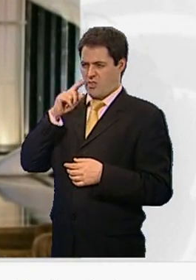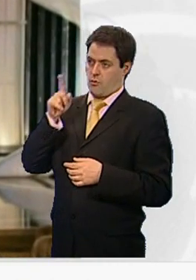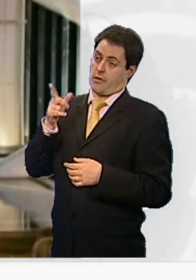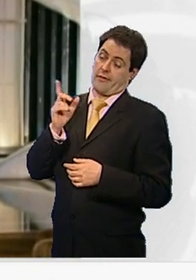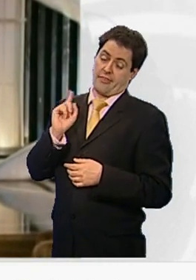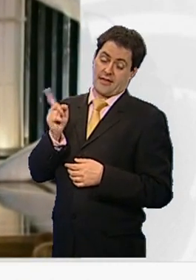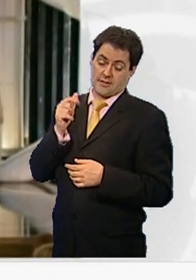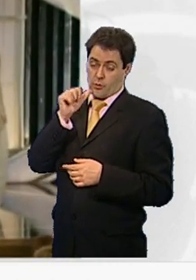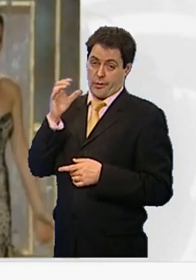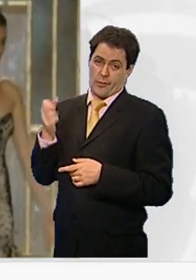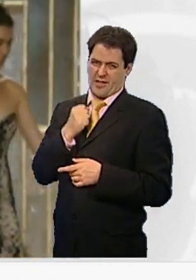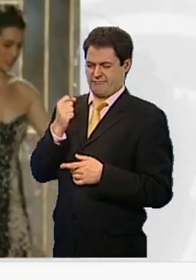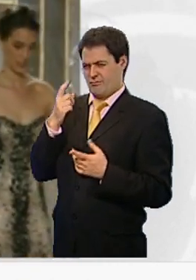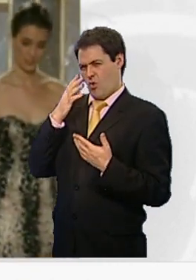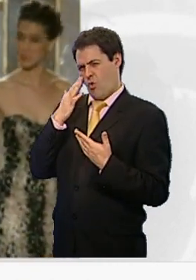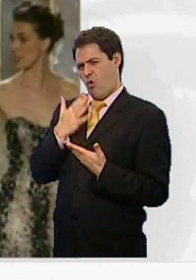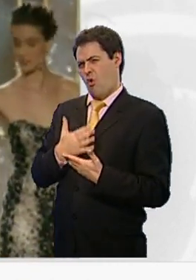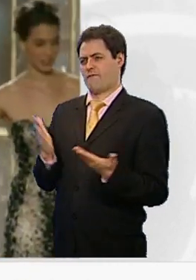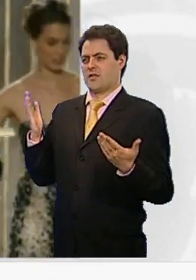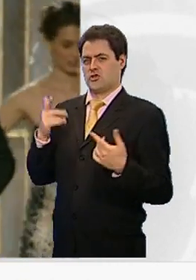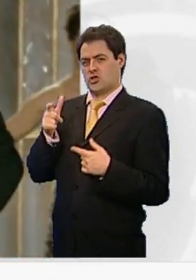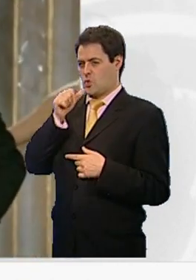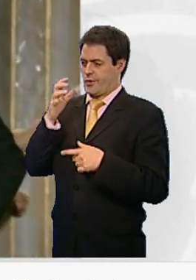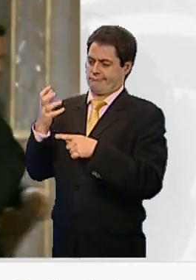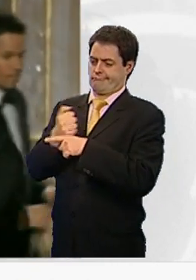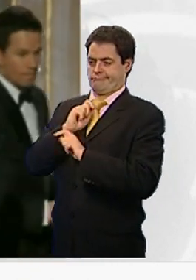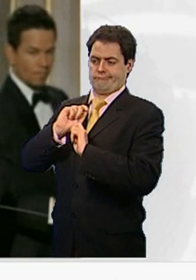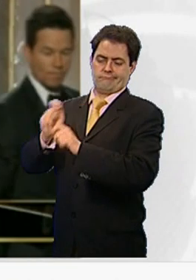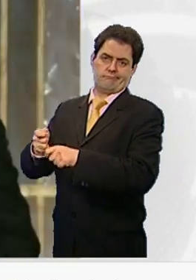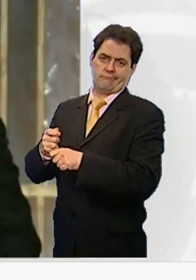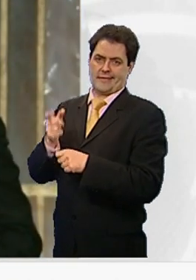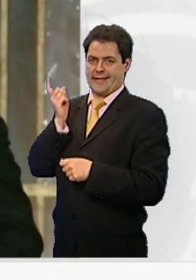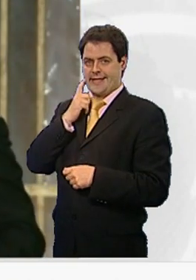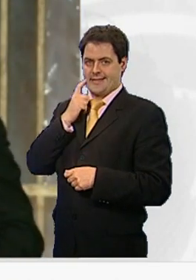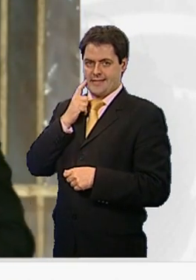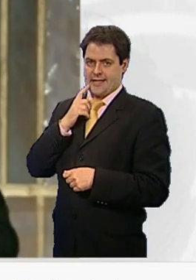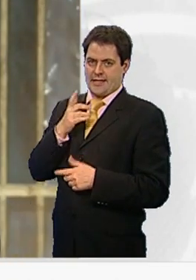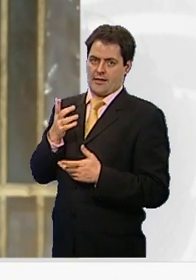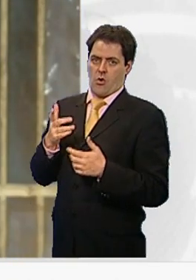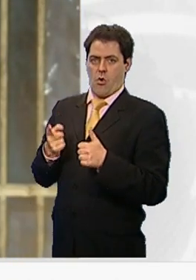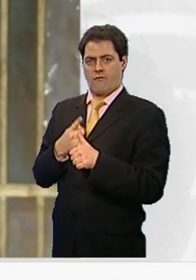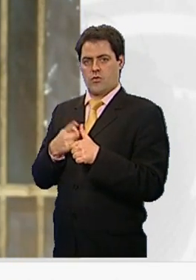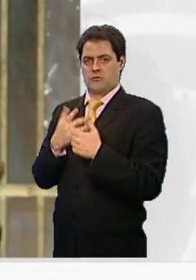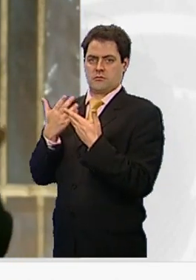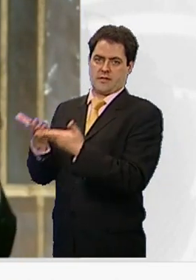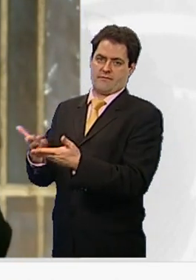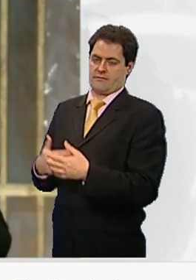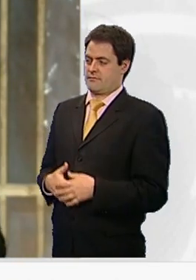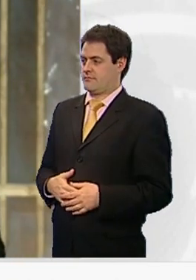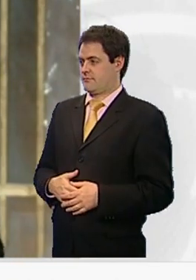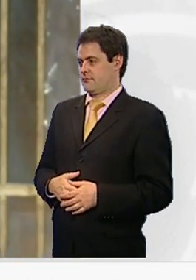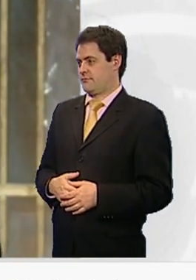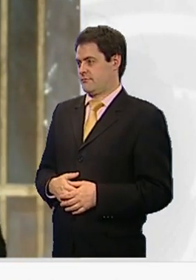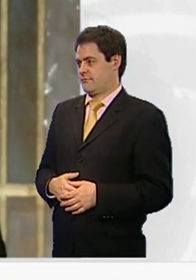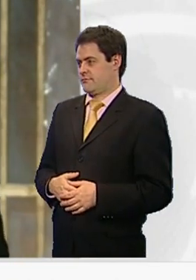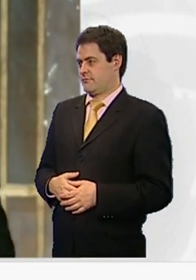well, that's next year's award season taken care of, because it was kind of obvious that she was going to be a bit of a shoe-in for the awards ceremonies, playing that part before it's